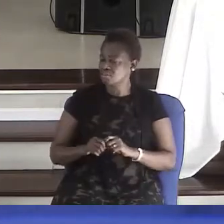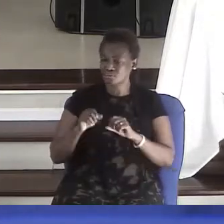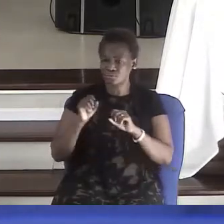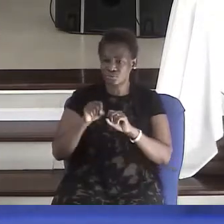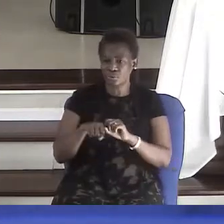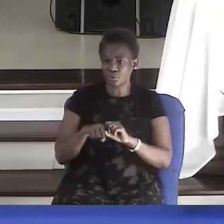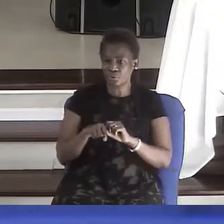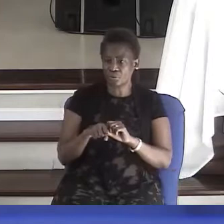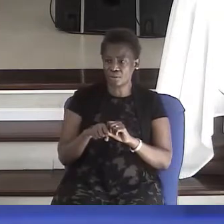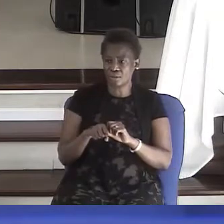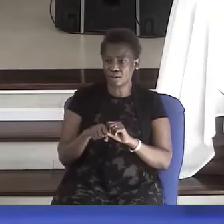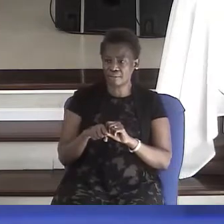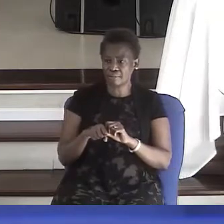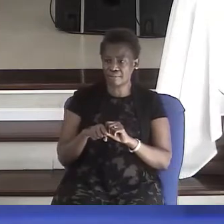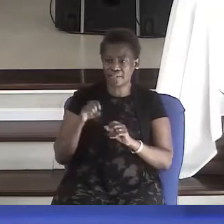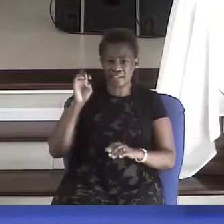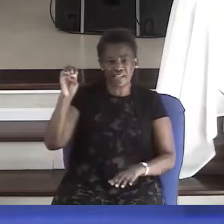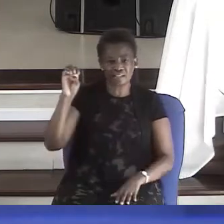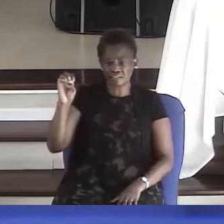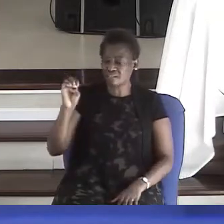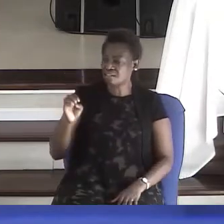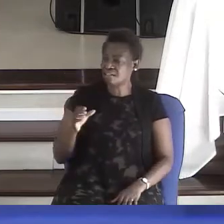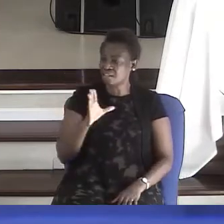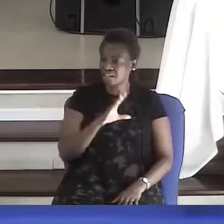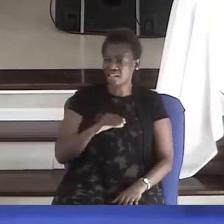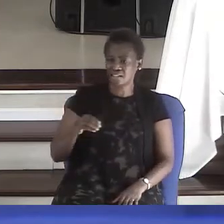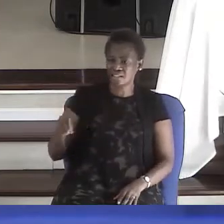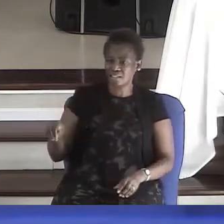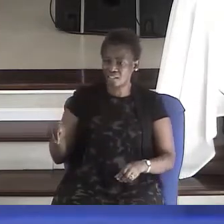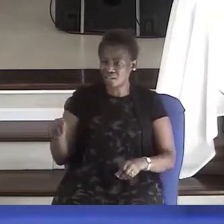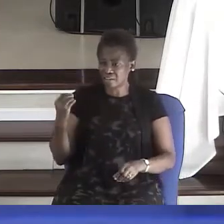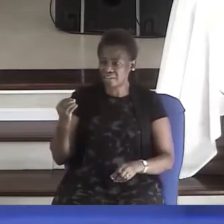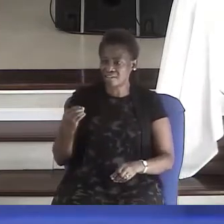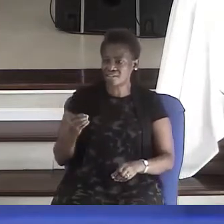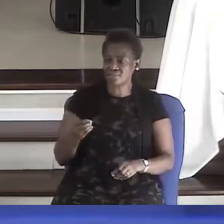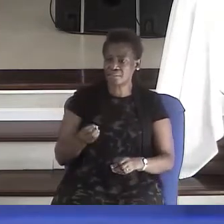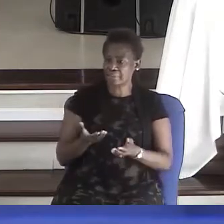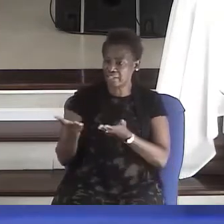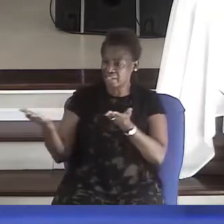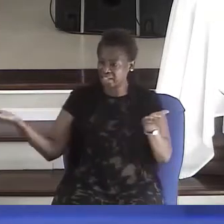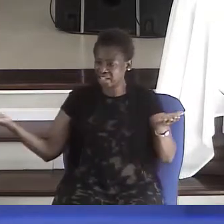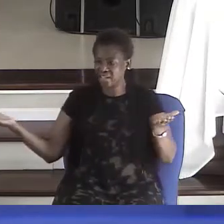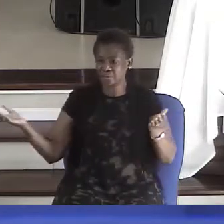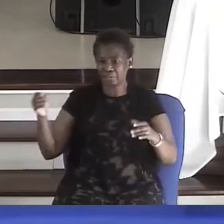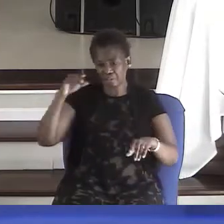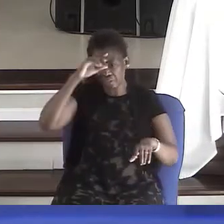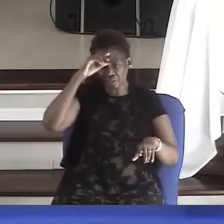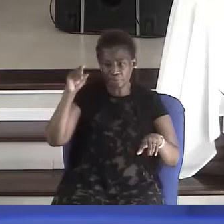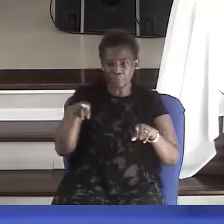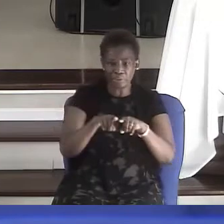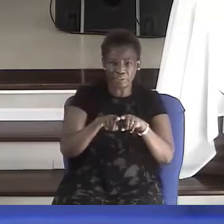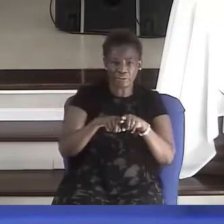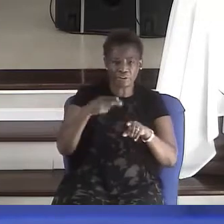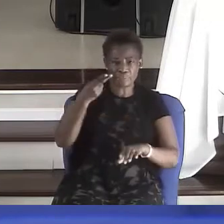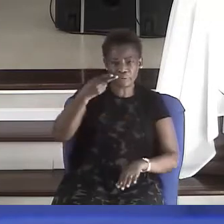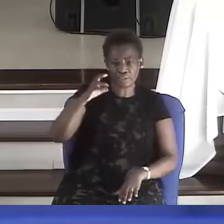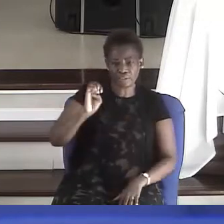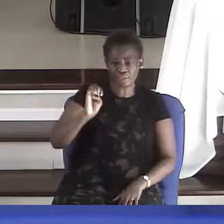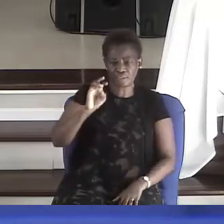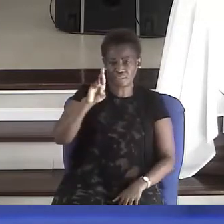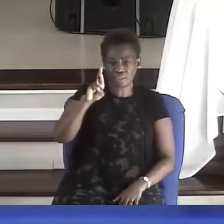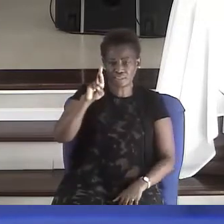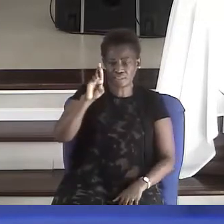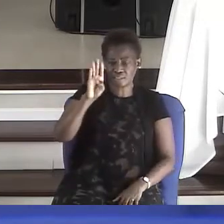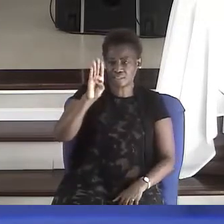Elaine, on this side, you'll be putting away Brother Herbert Evans. Those are